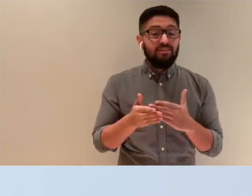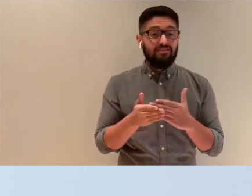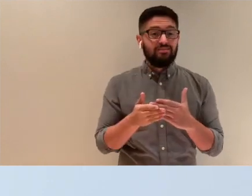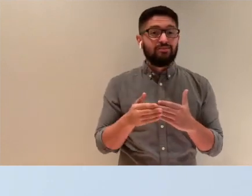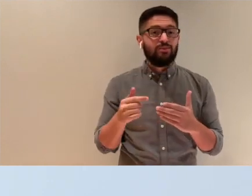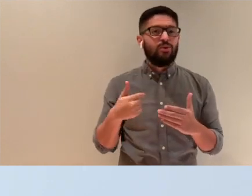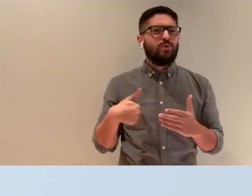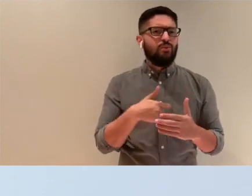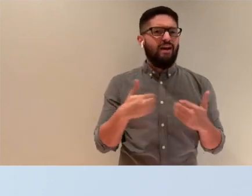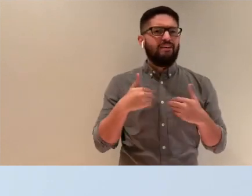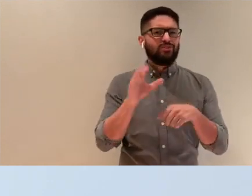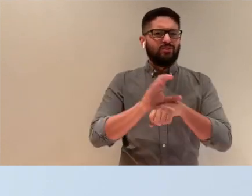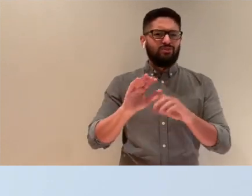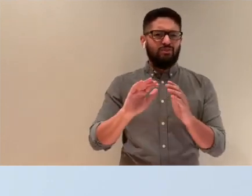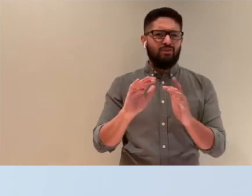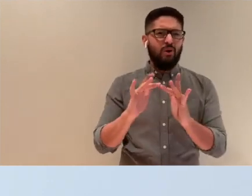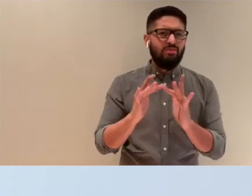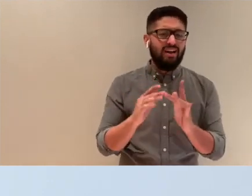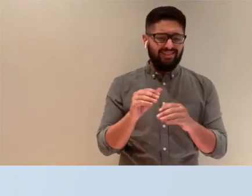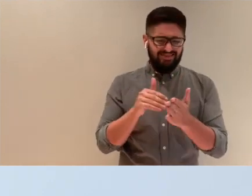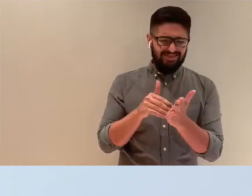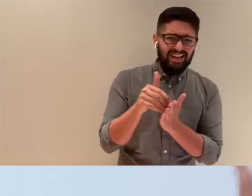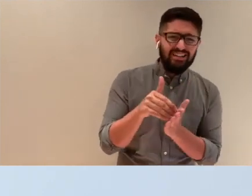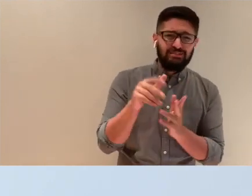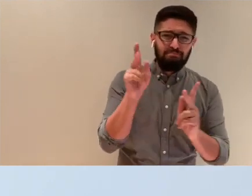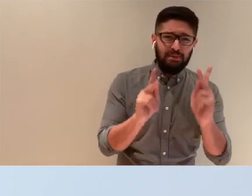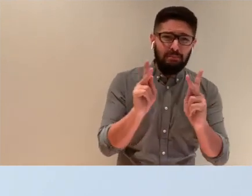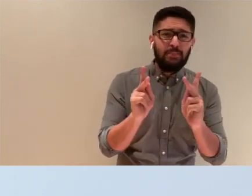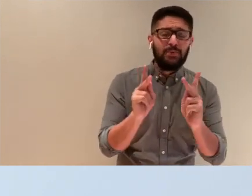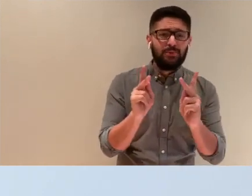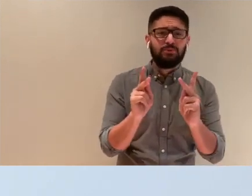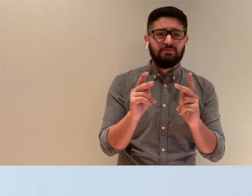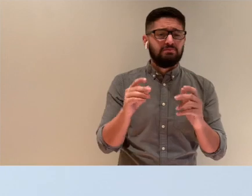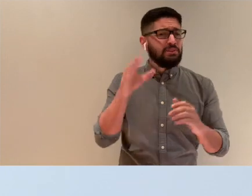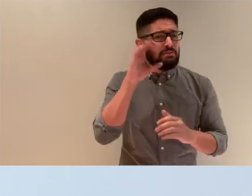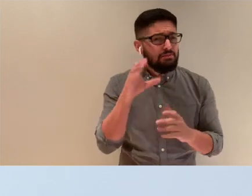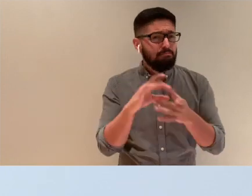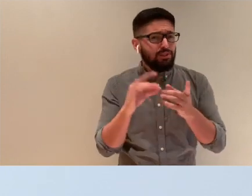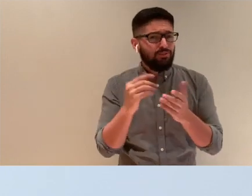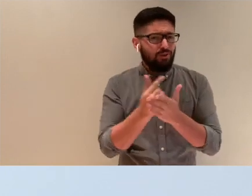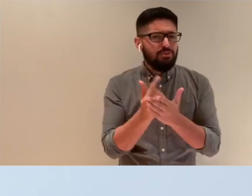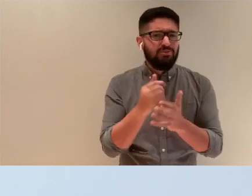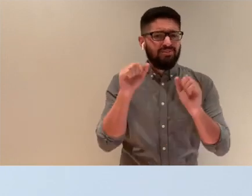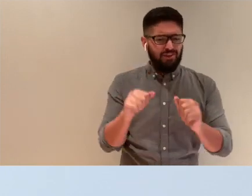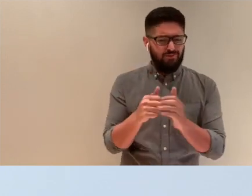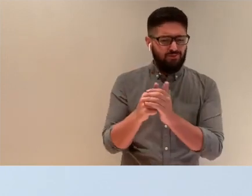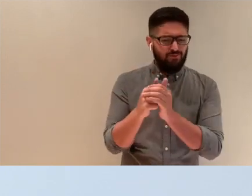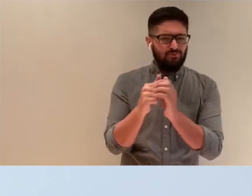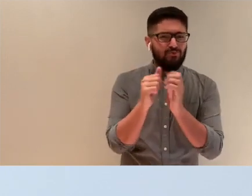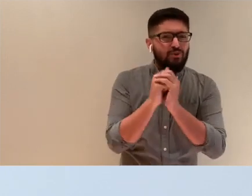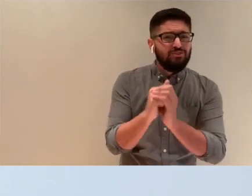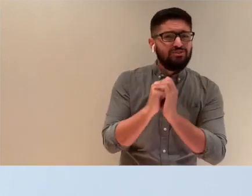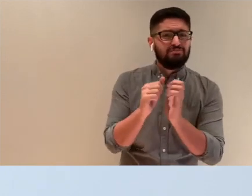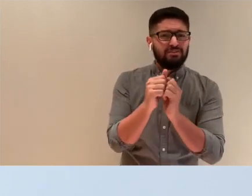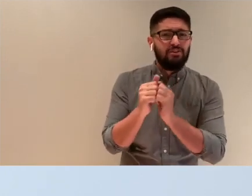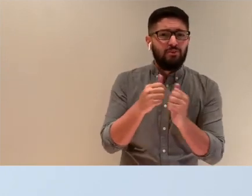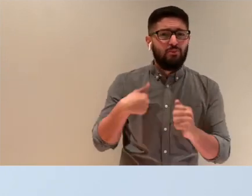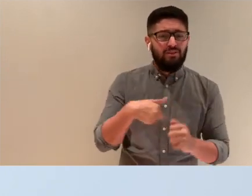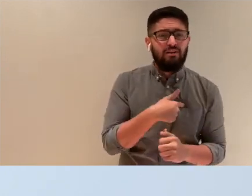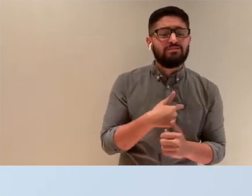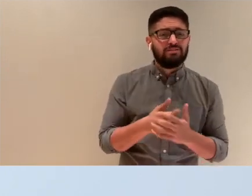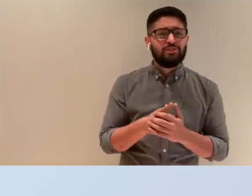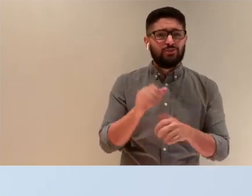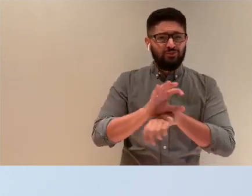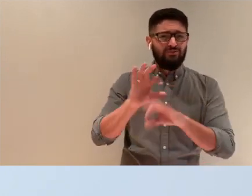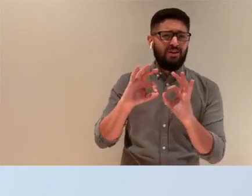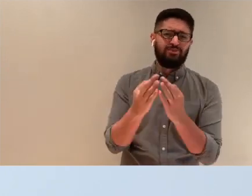this Church Online where thousands of people hear the message of the gospel and they get to worship together with us as a church family.